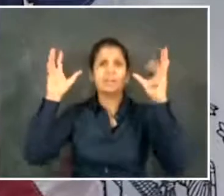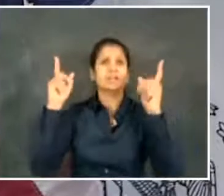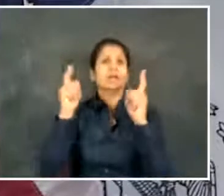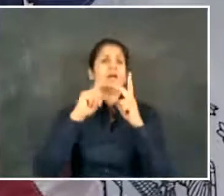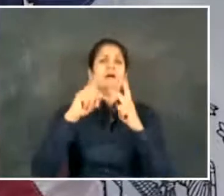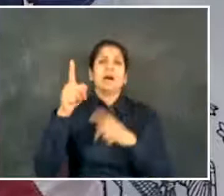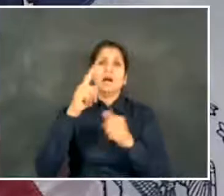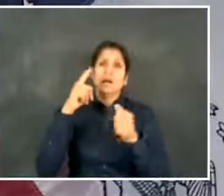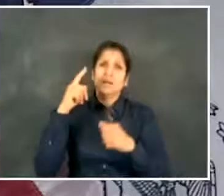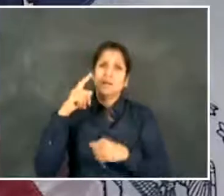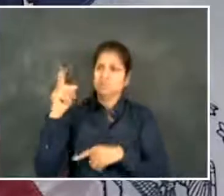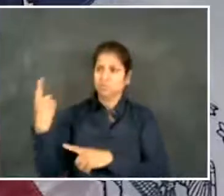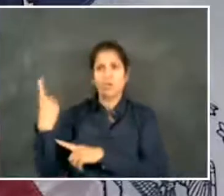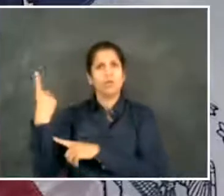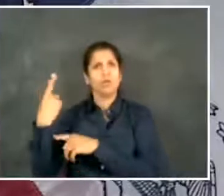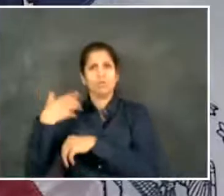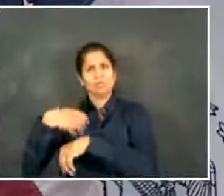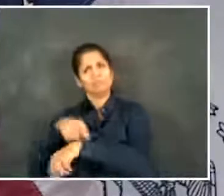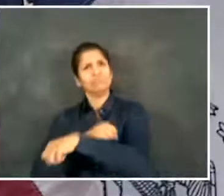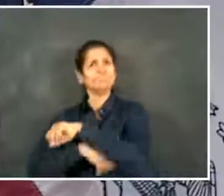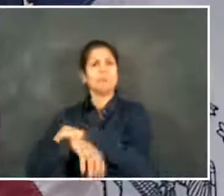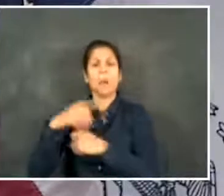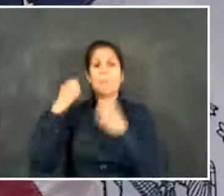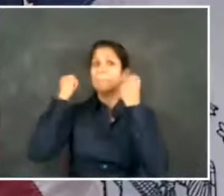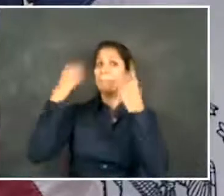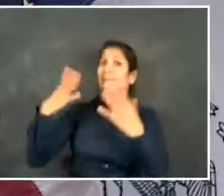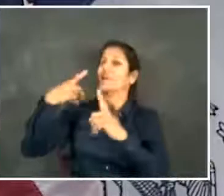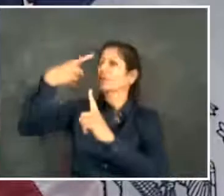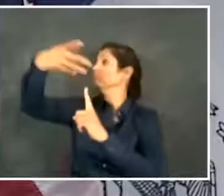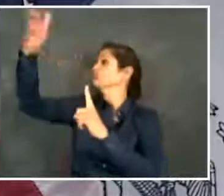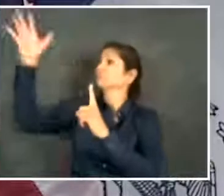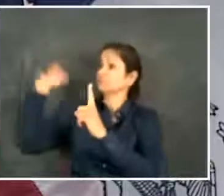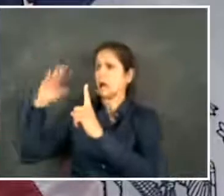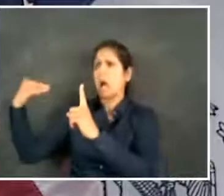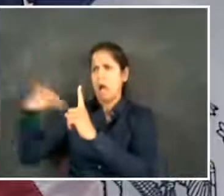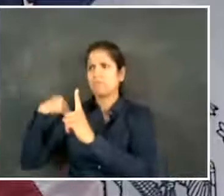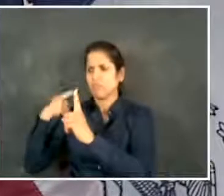his life for us, and we're going to honor him in a particular way.